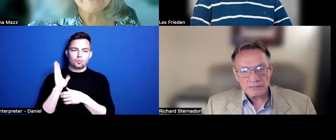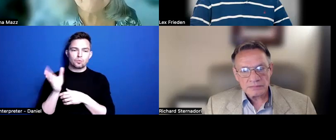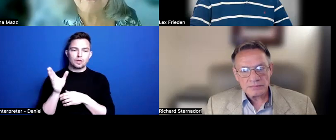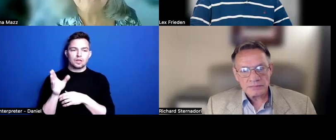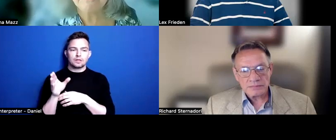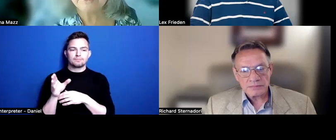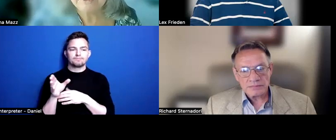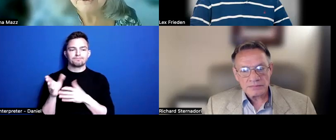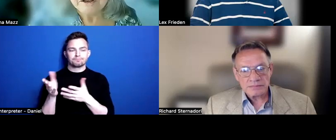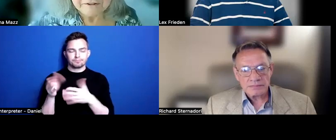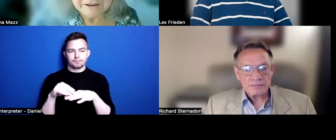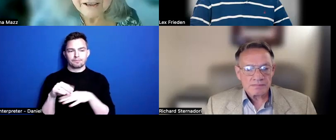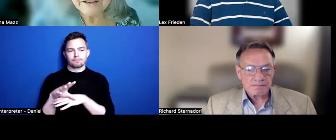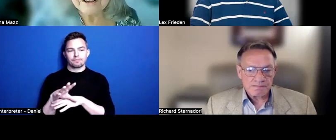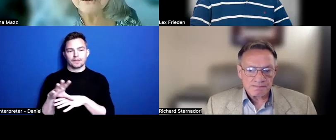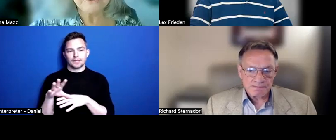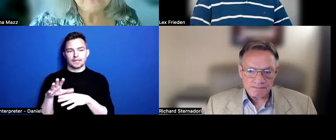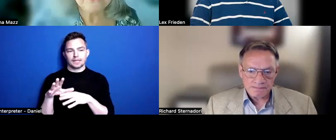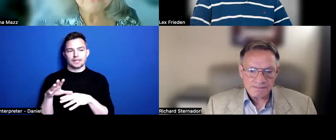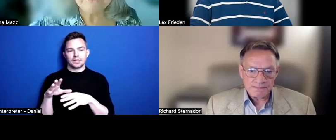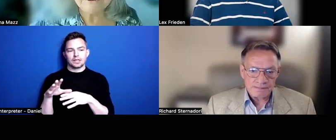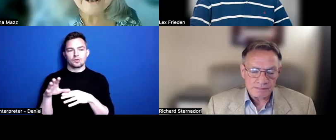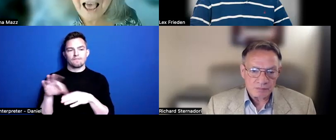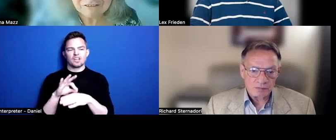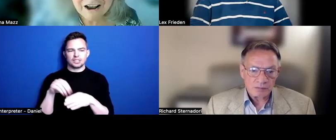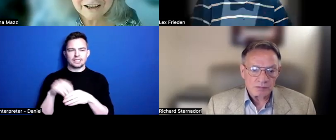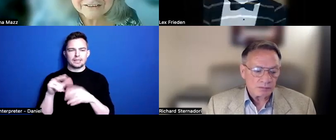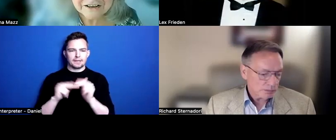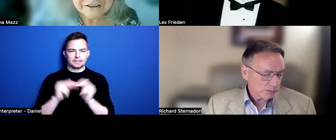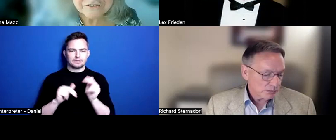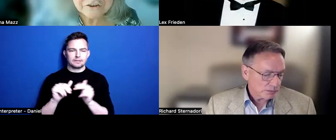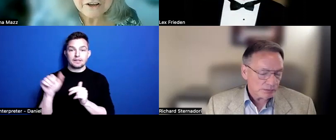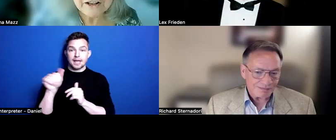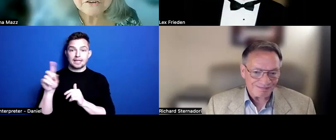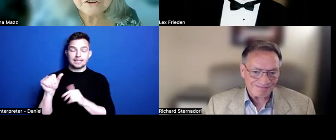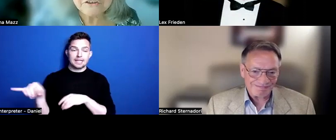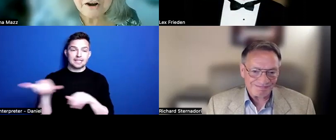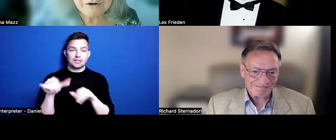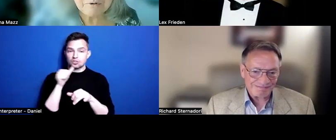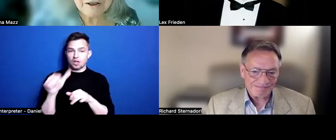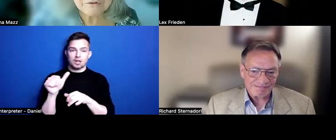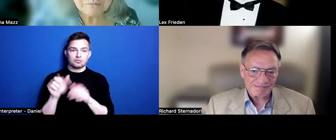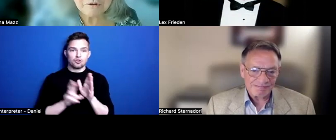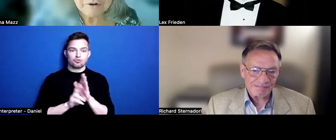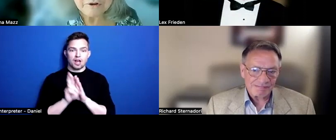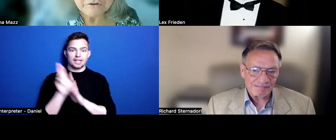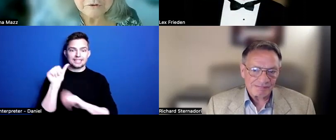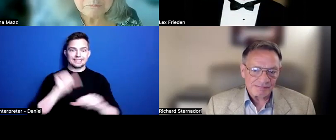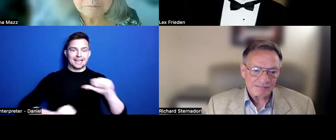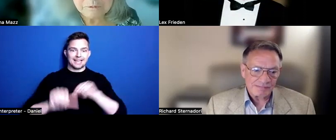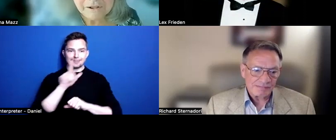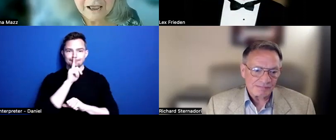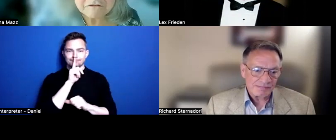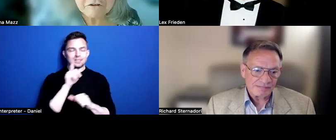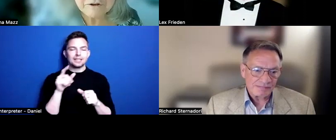And anybody can follow the ADA standards. They're really not rocket science. And it's entirely possible